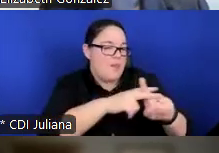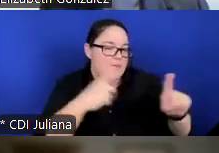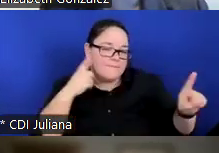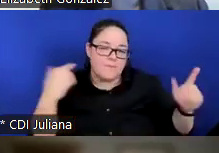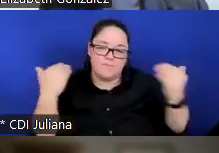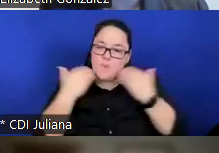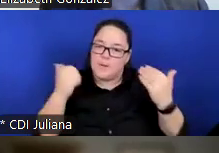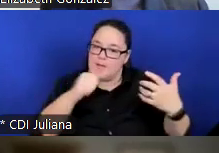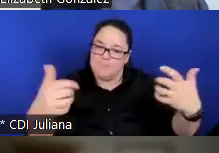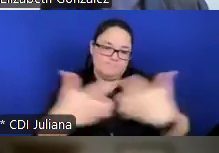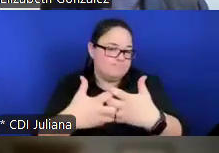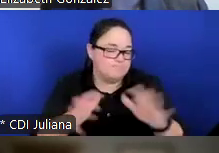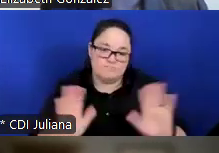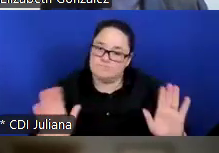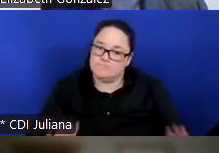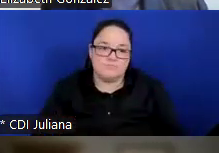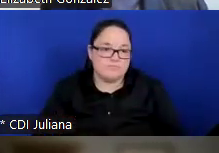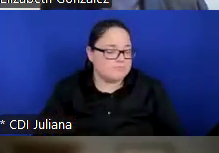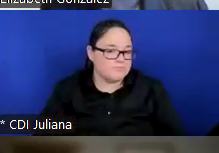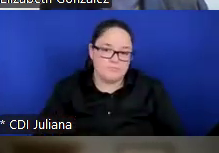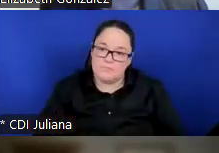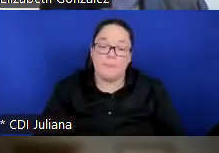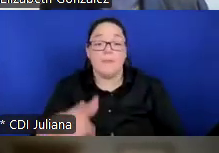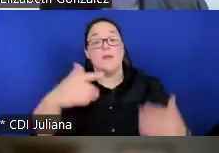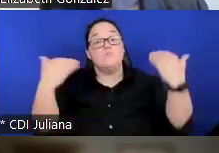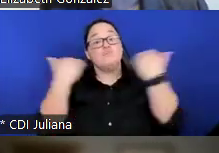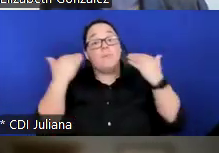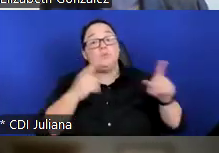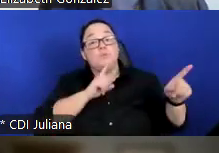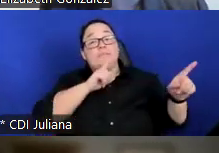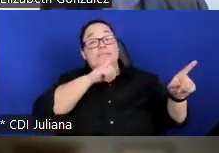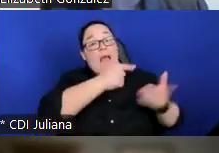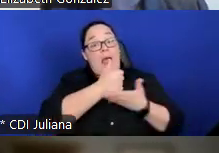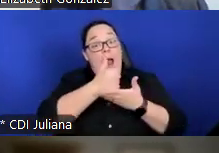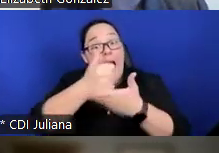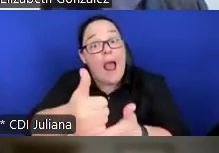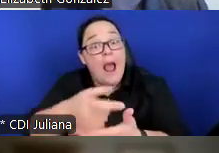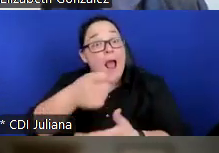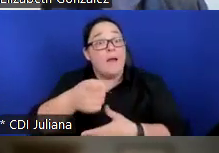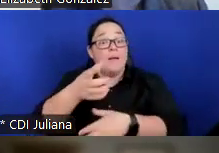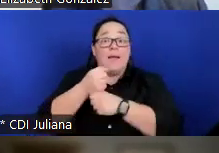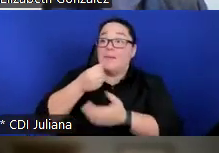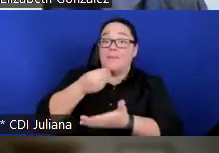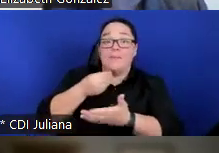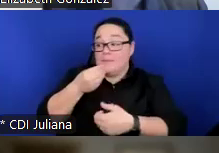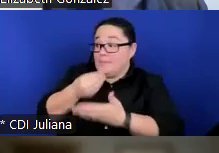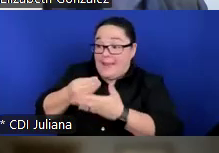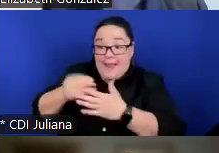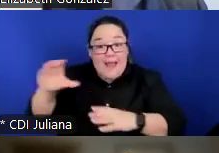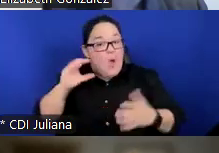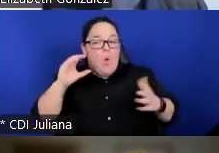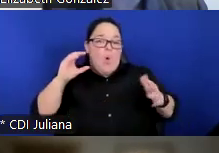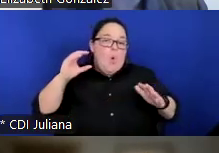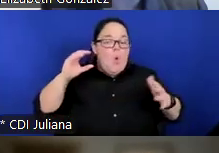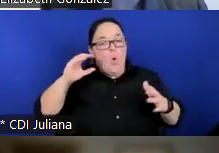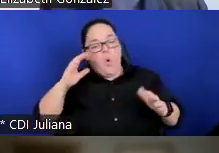Bankruptcy doesn't create income. So if you're not able to pay for your day-to-day